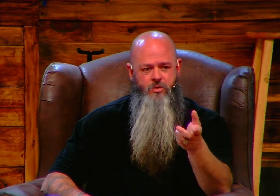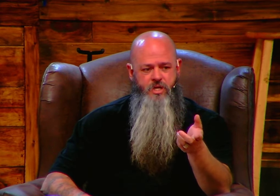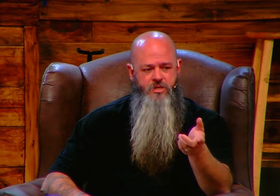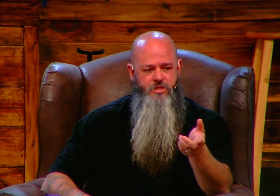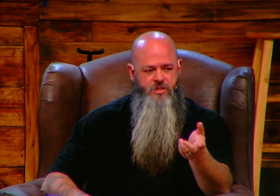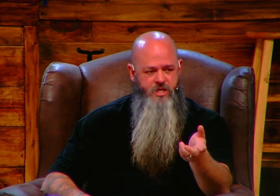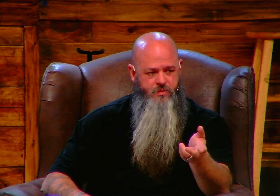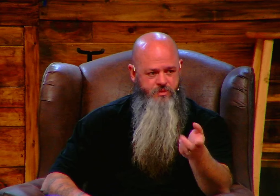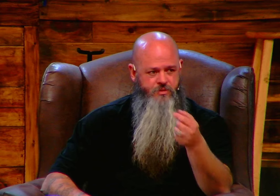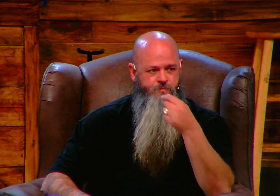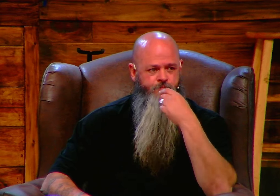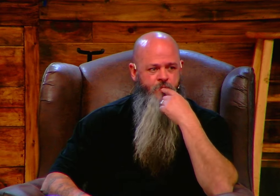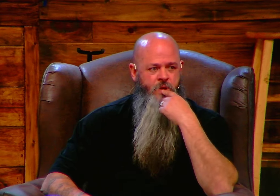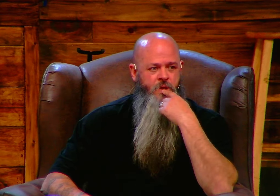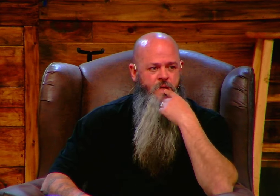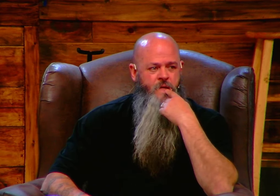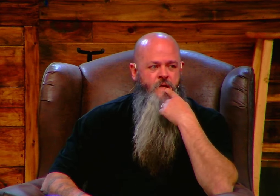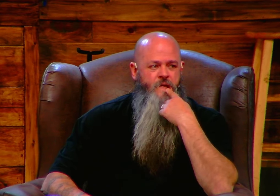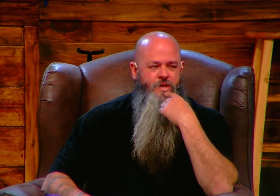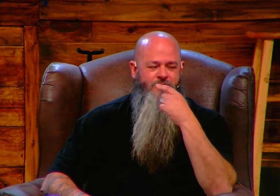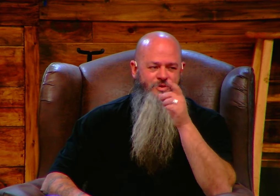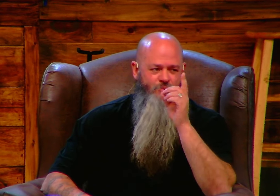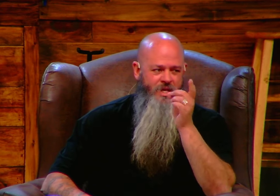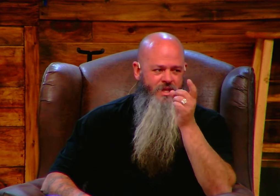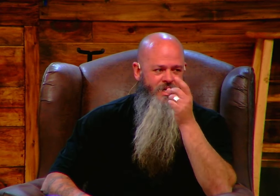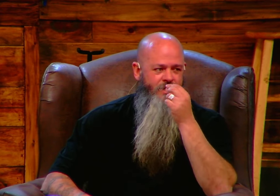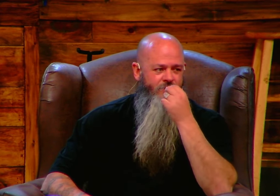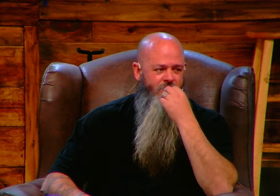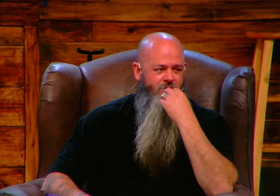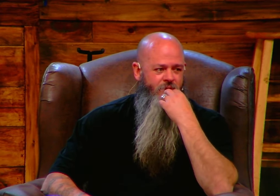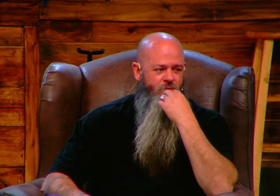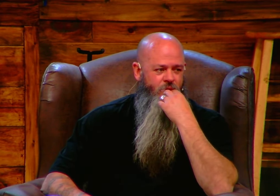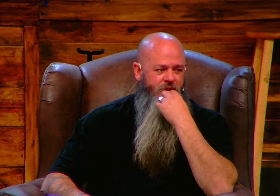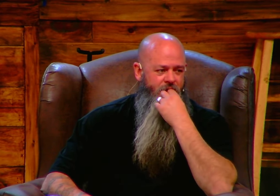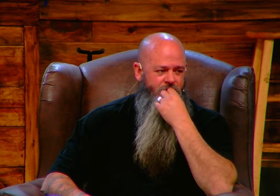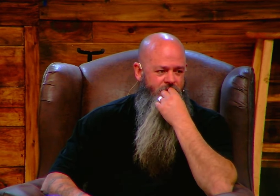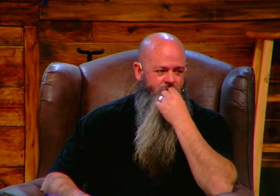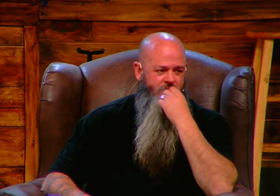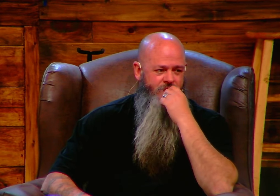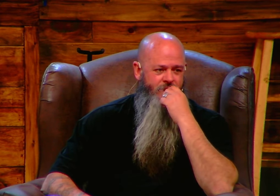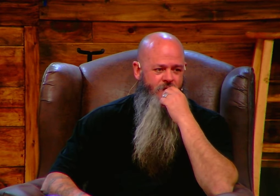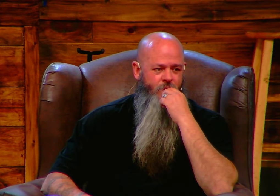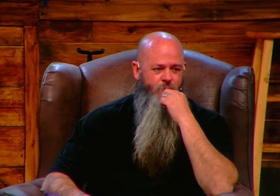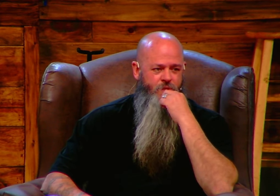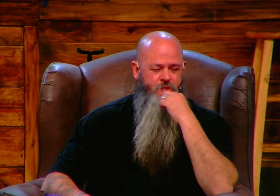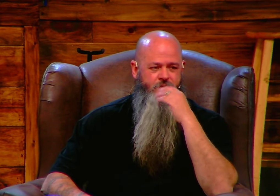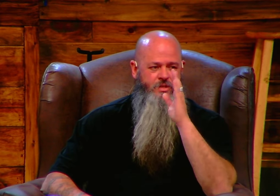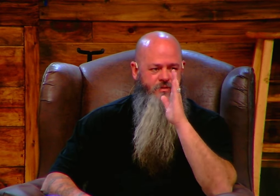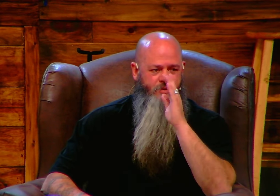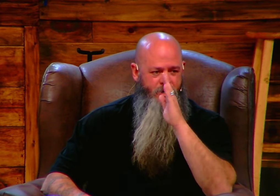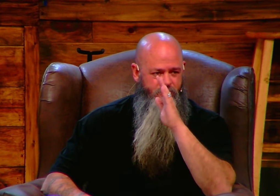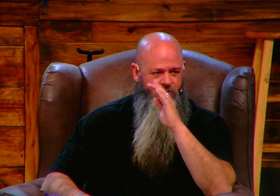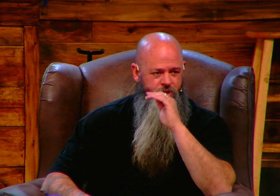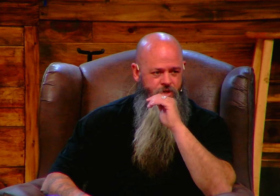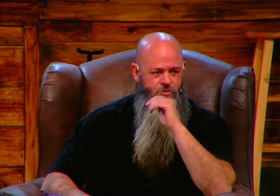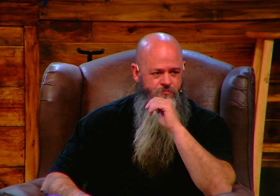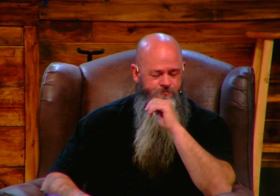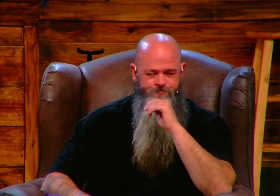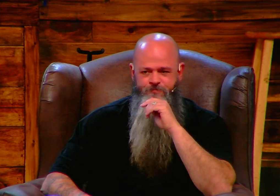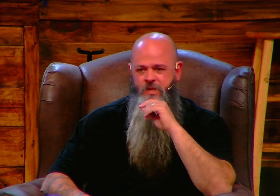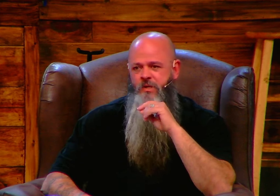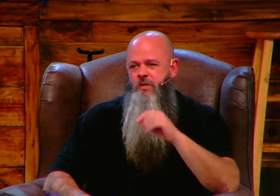God ordains his steps. You may think you have another way out of something, and God will put stuff right in front of